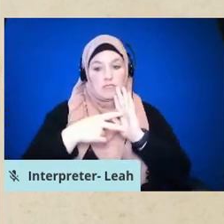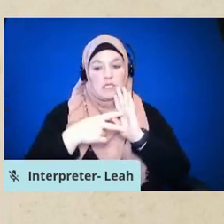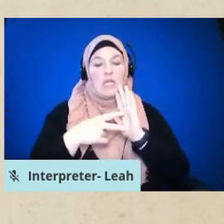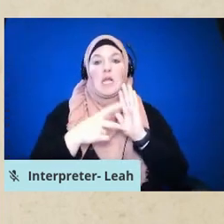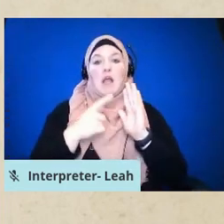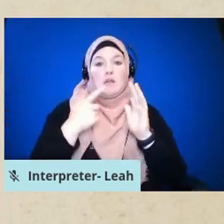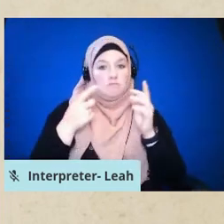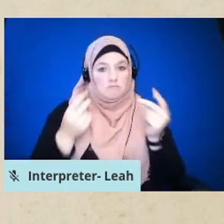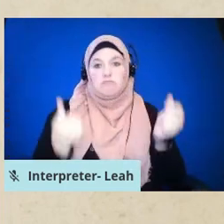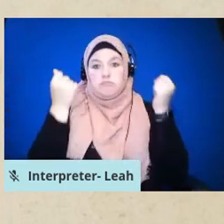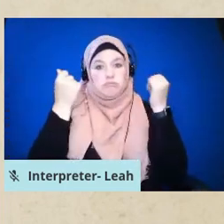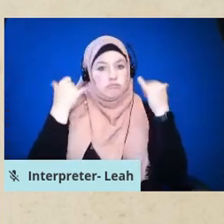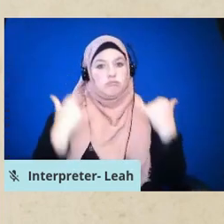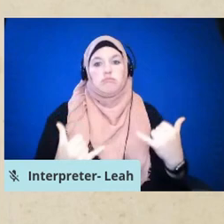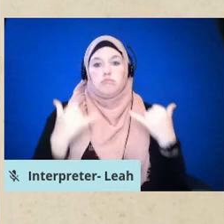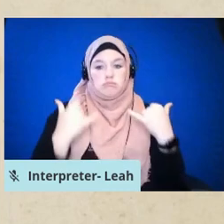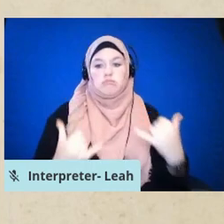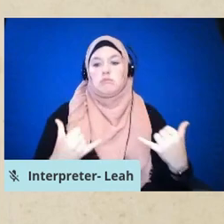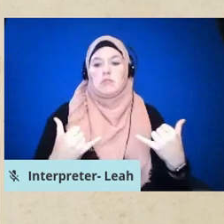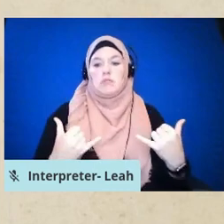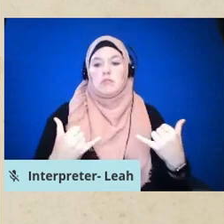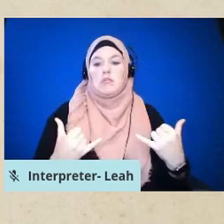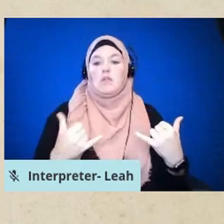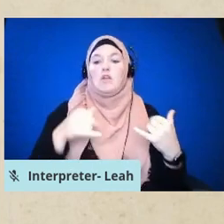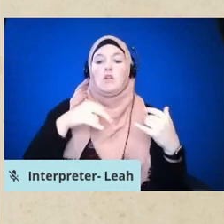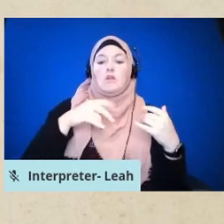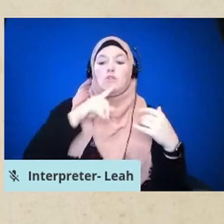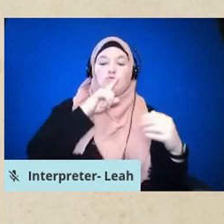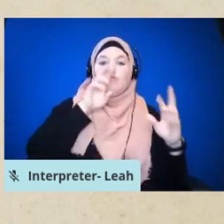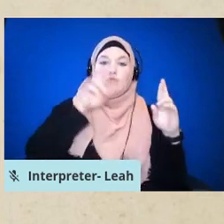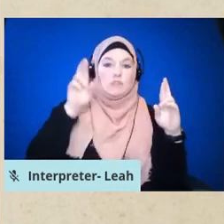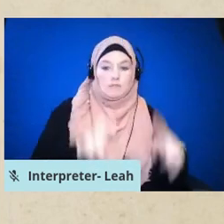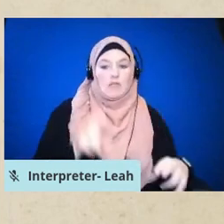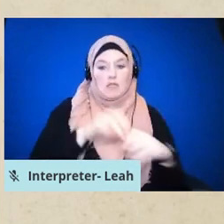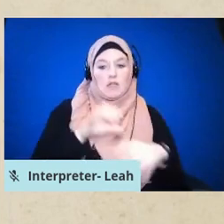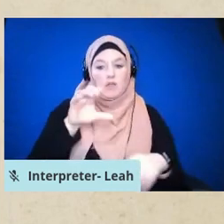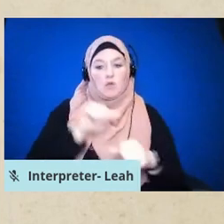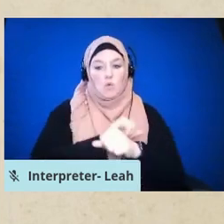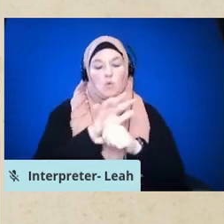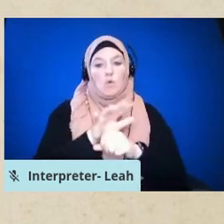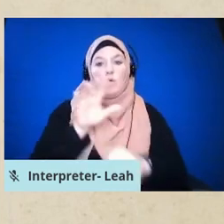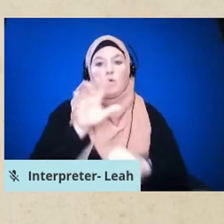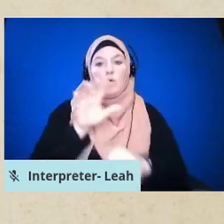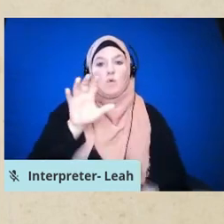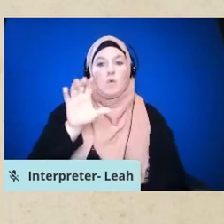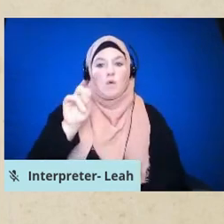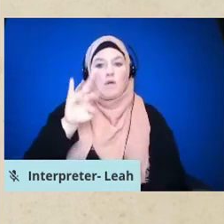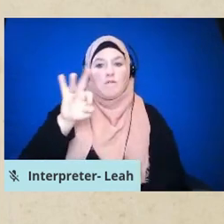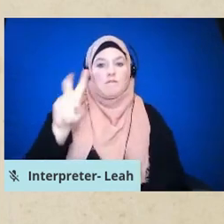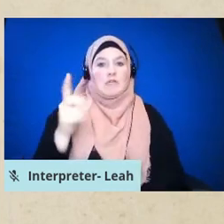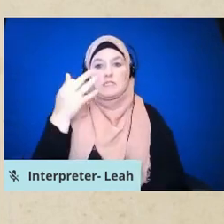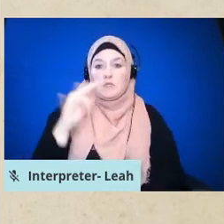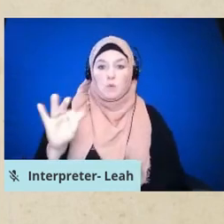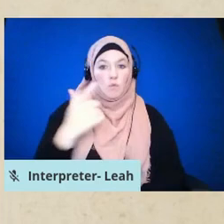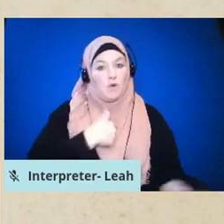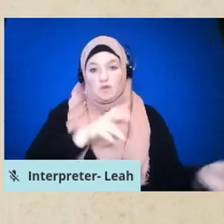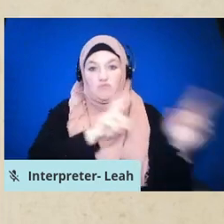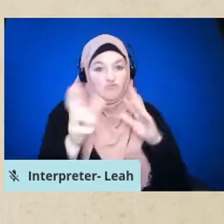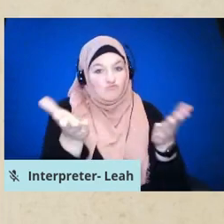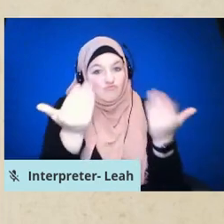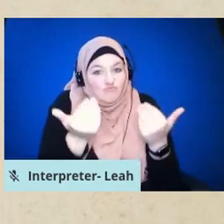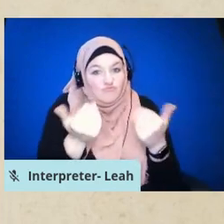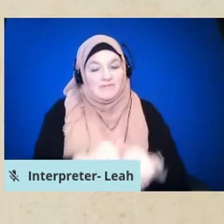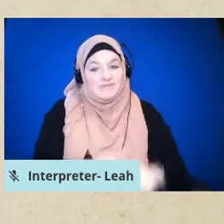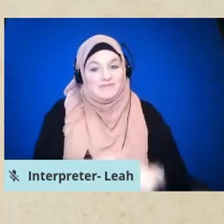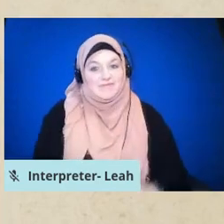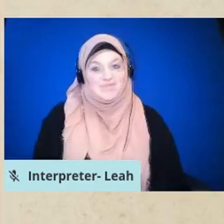necessity, a Muslim response to COVID-19. We are all ears, Dr. Iskandarova.